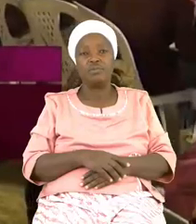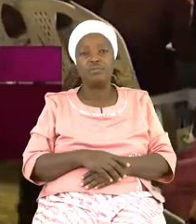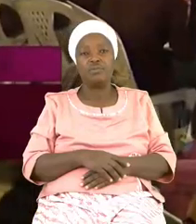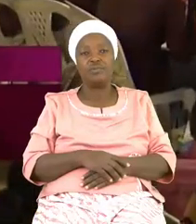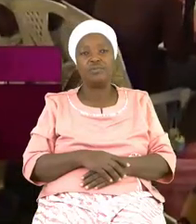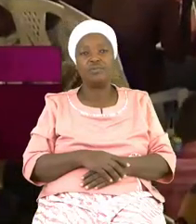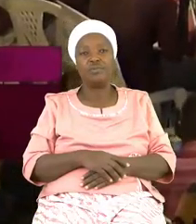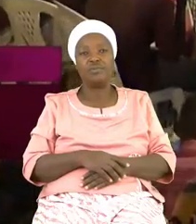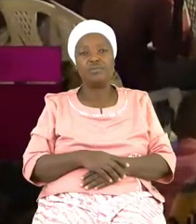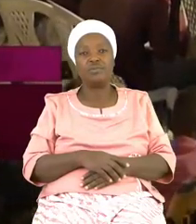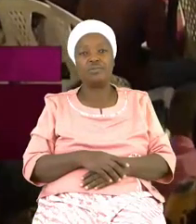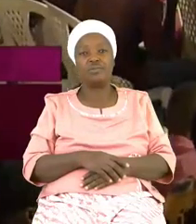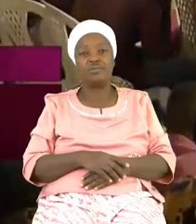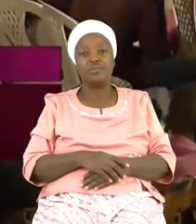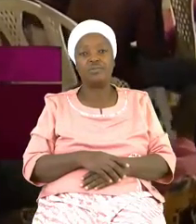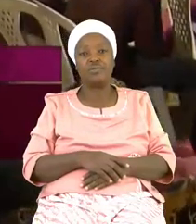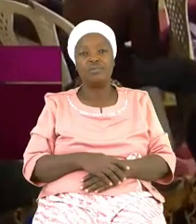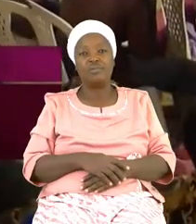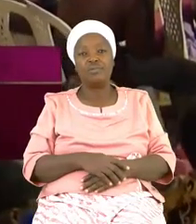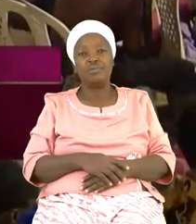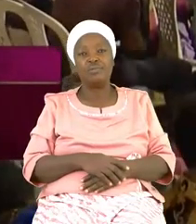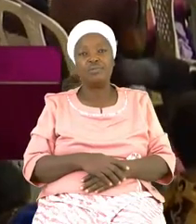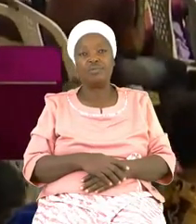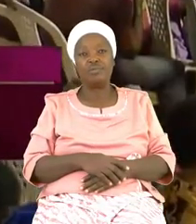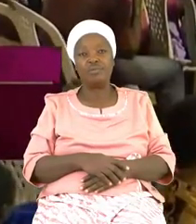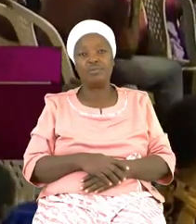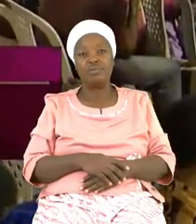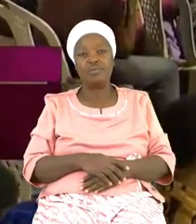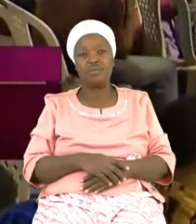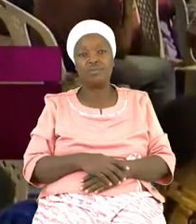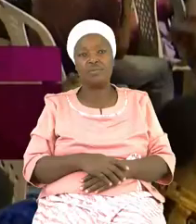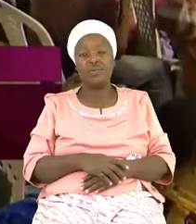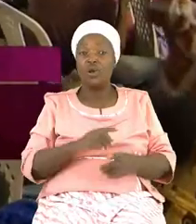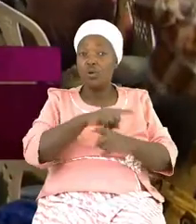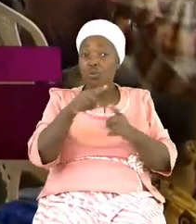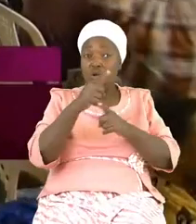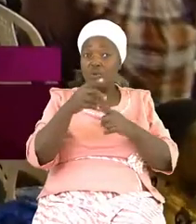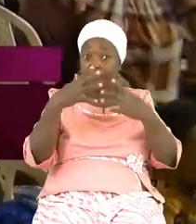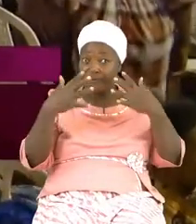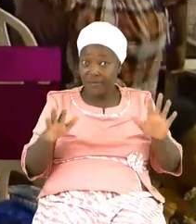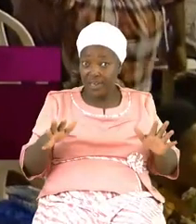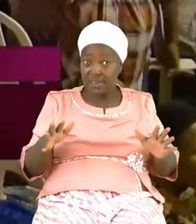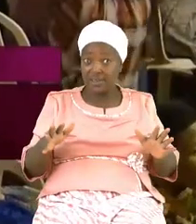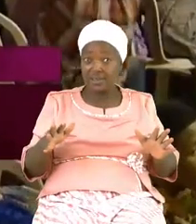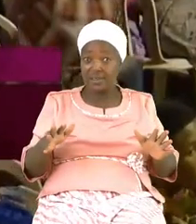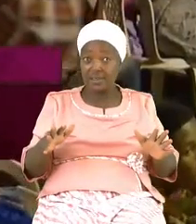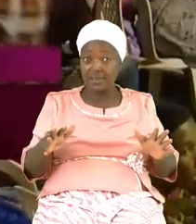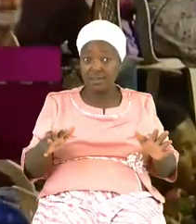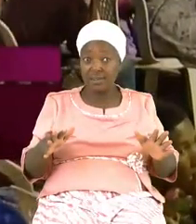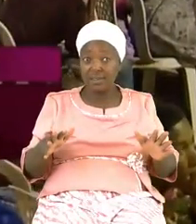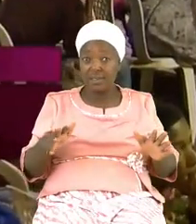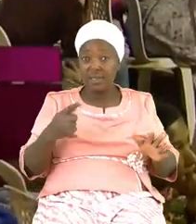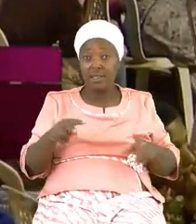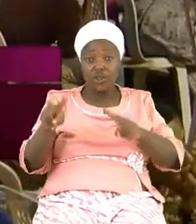When you are true, The supervisors